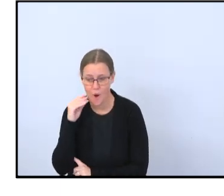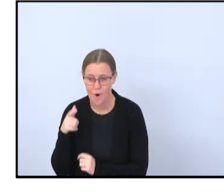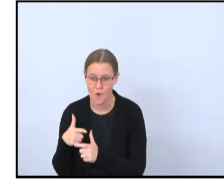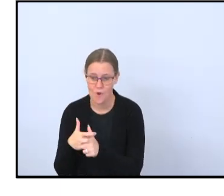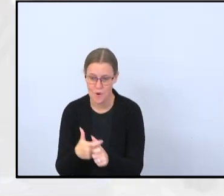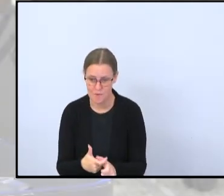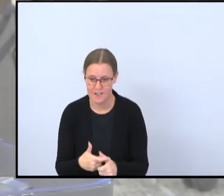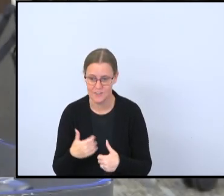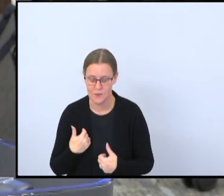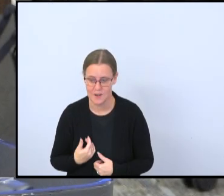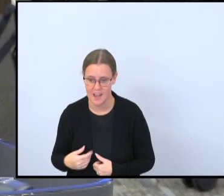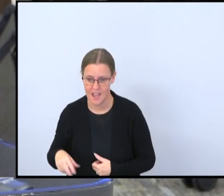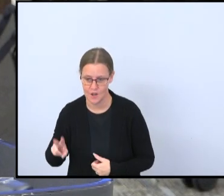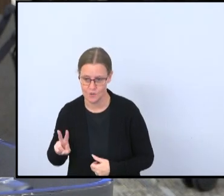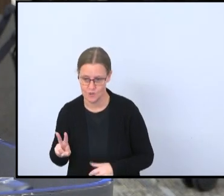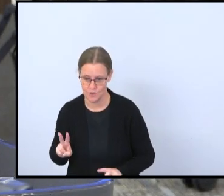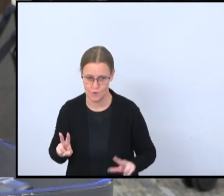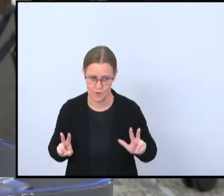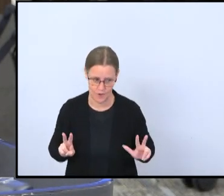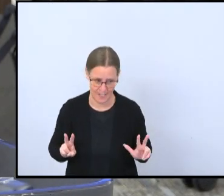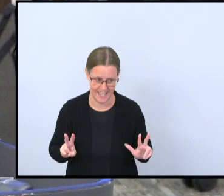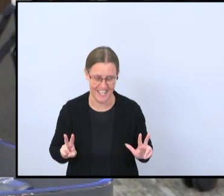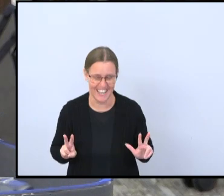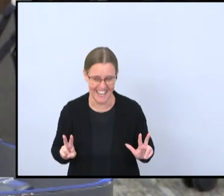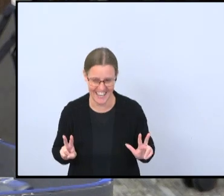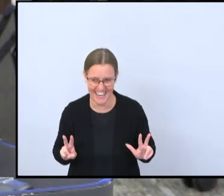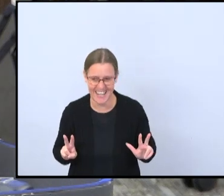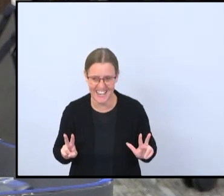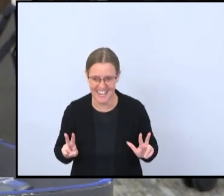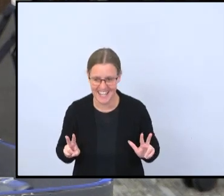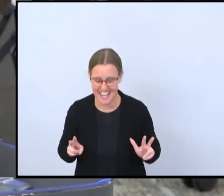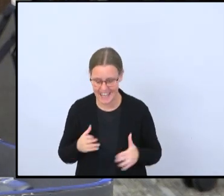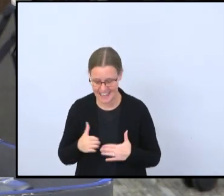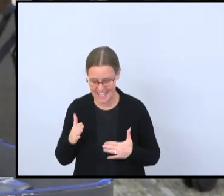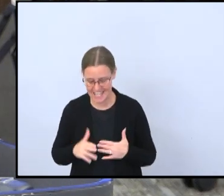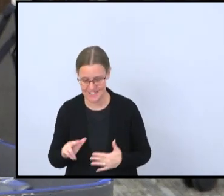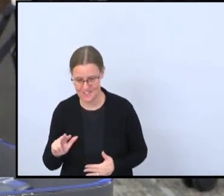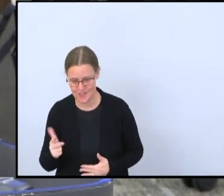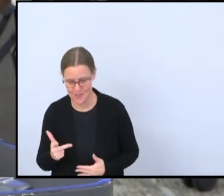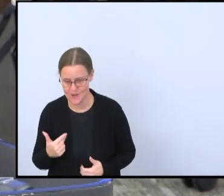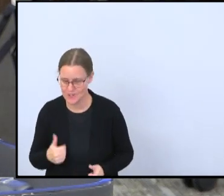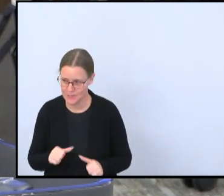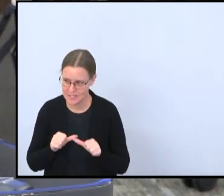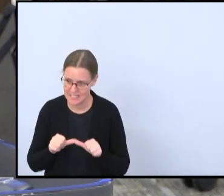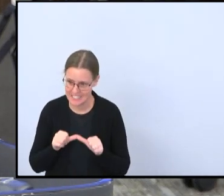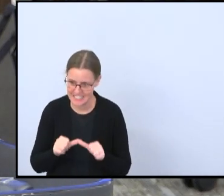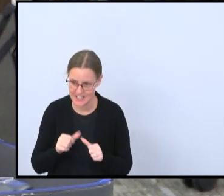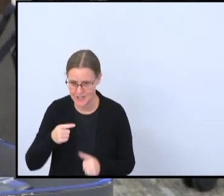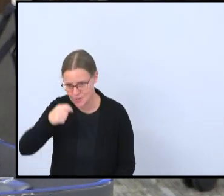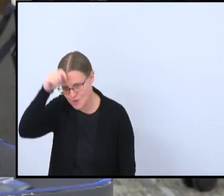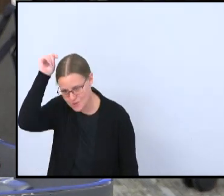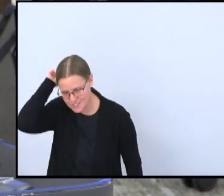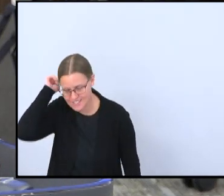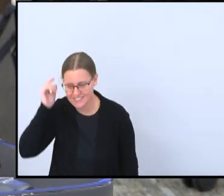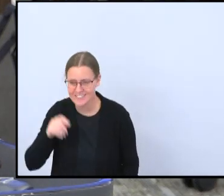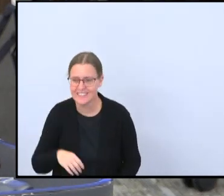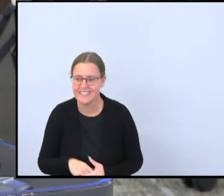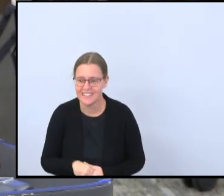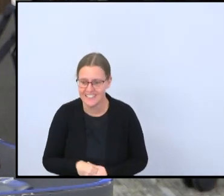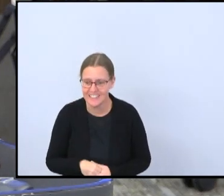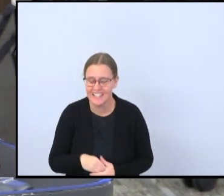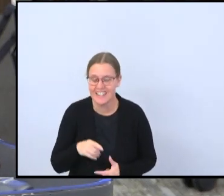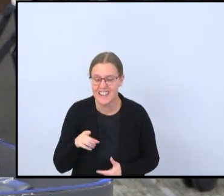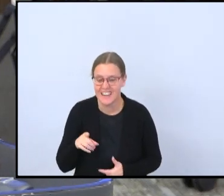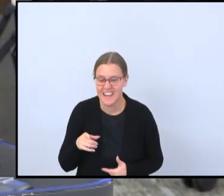2-3, down just 1 Okay. in the bottom of the 3rd. So keep going, Lady Trojans. After tonight's game, Lady Trojans will be